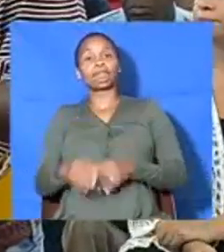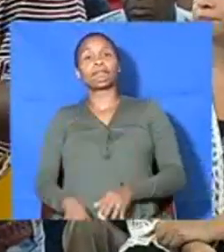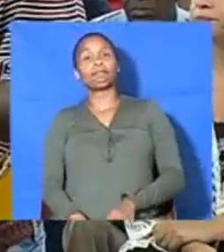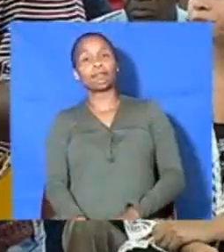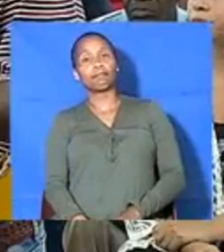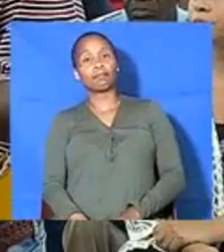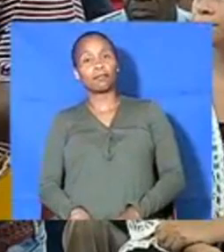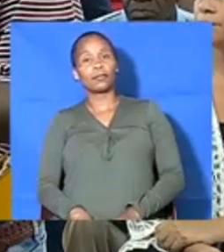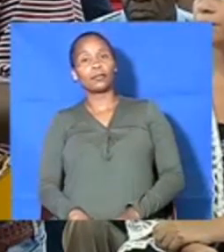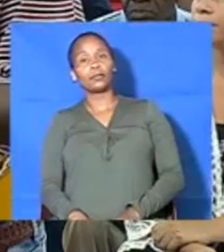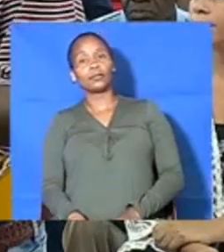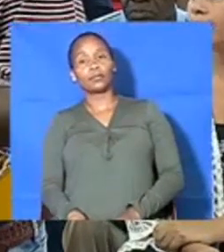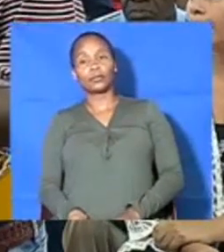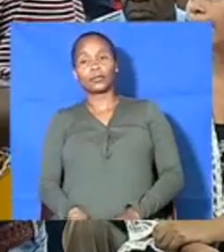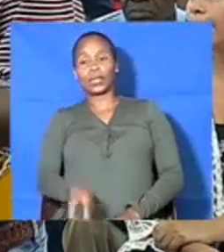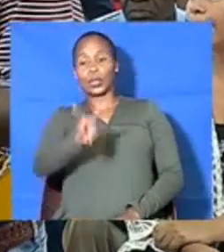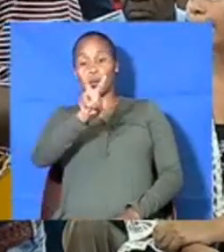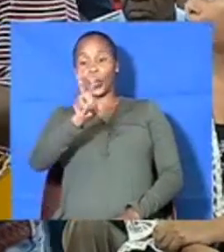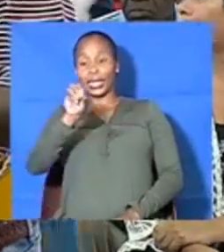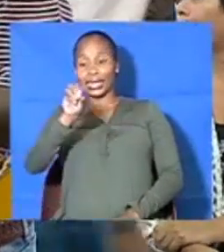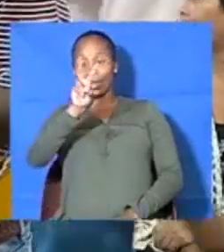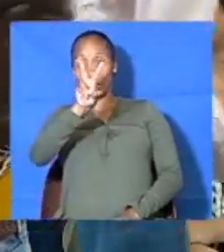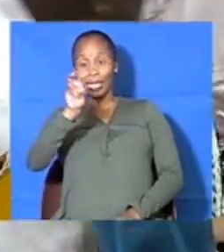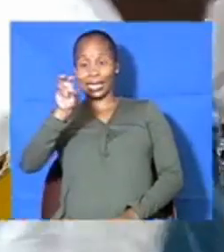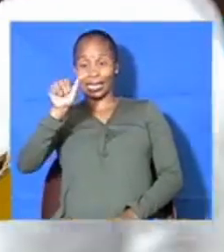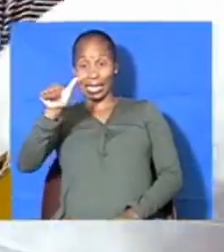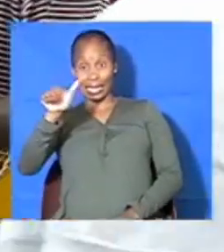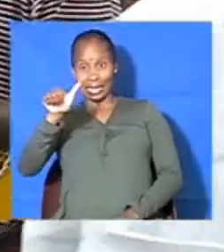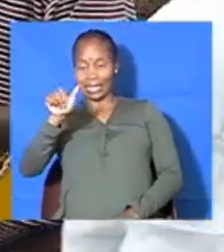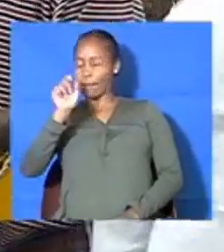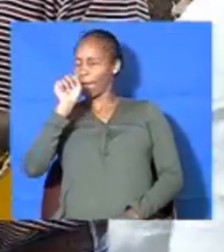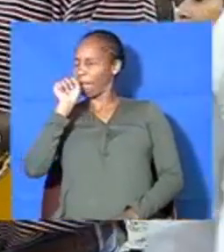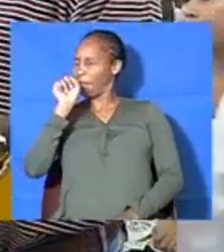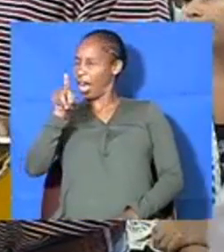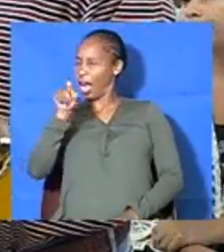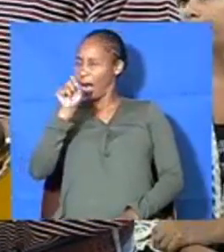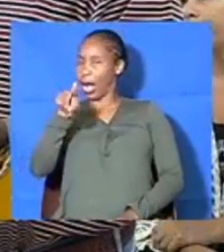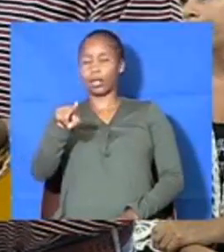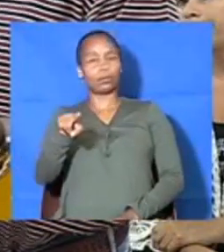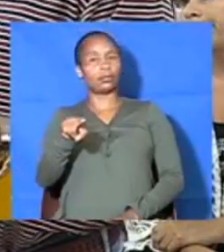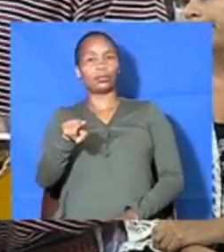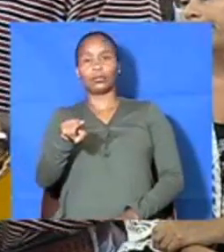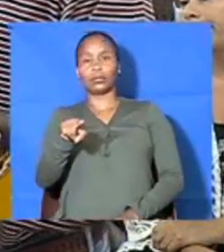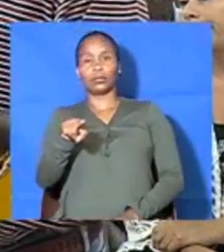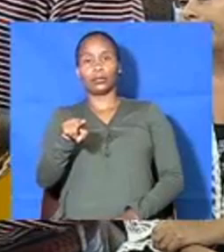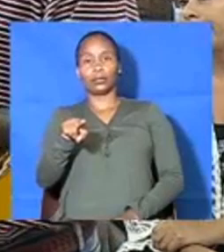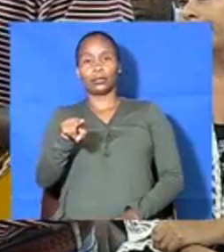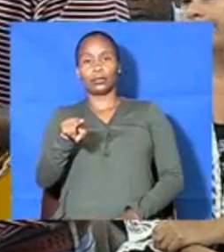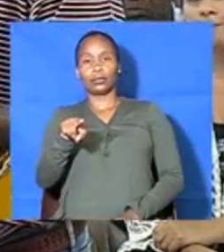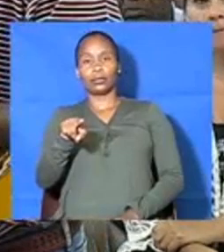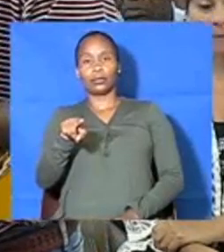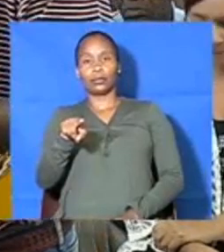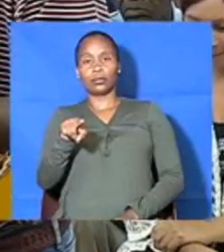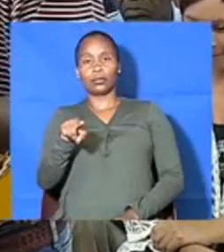it is a demon. But scientifically, they say it is a